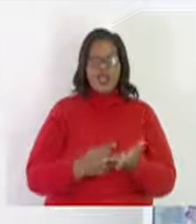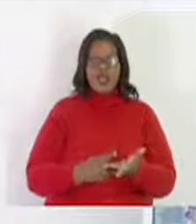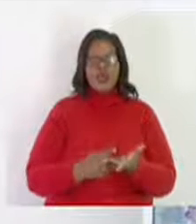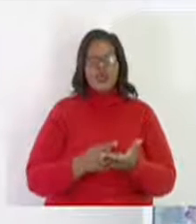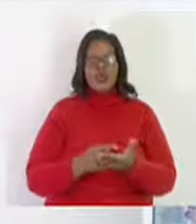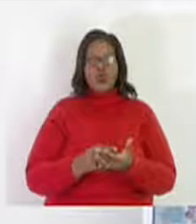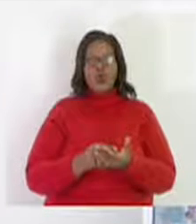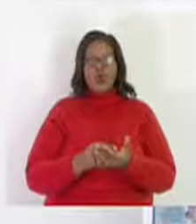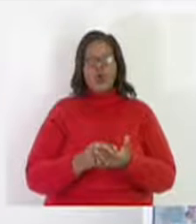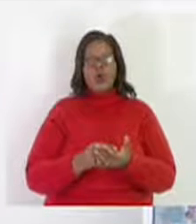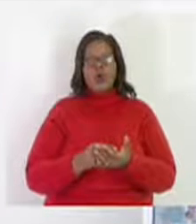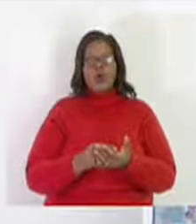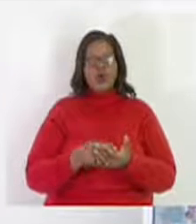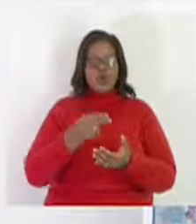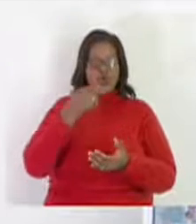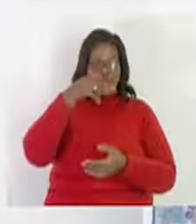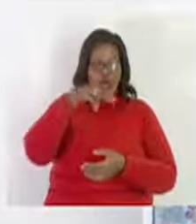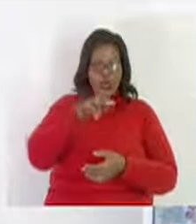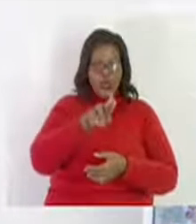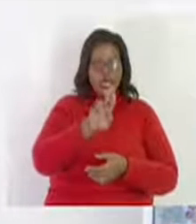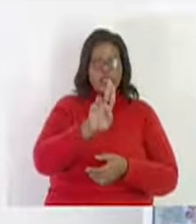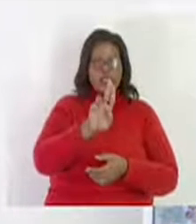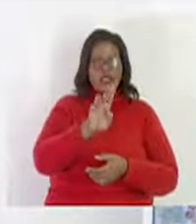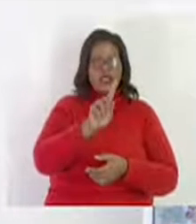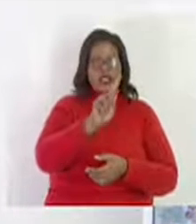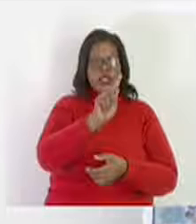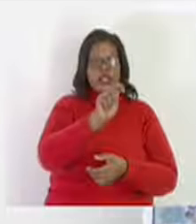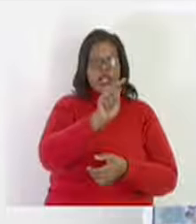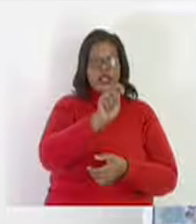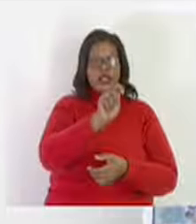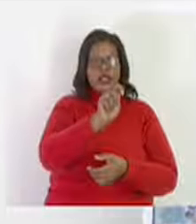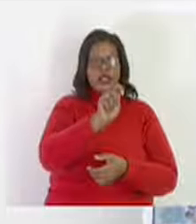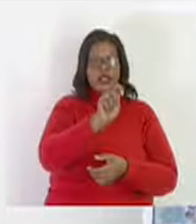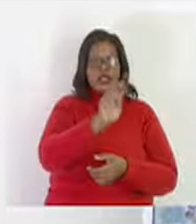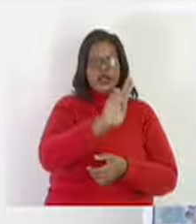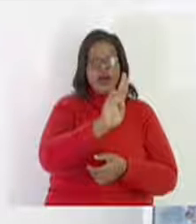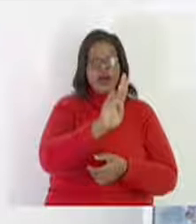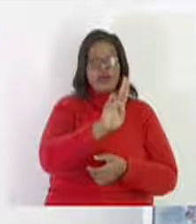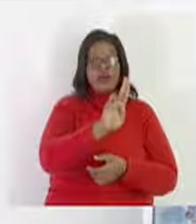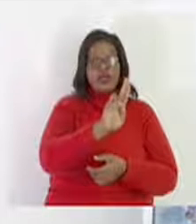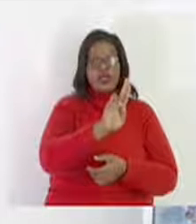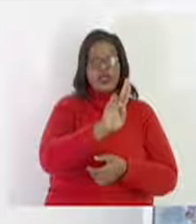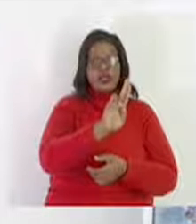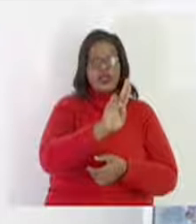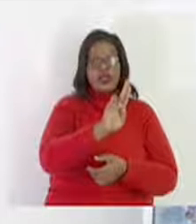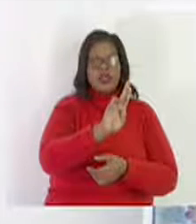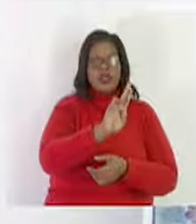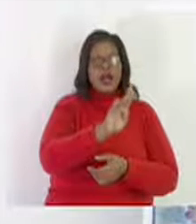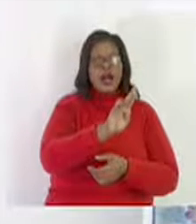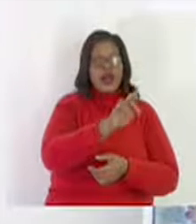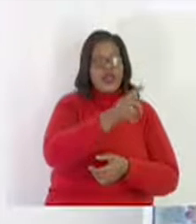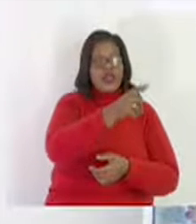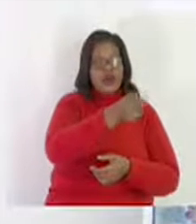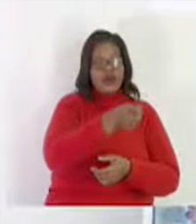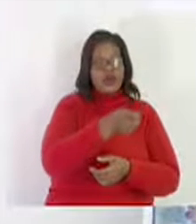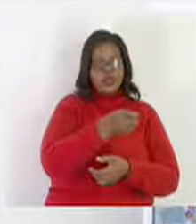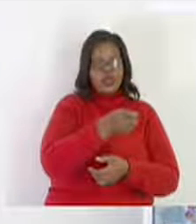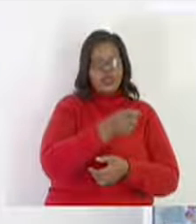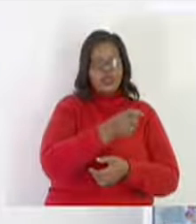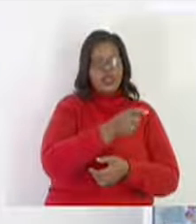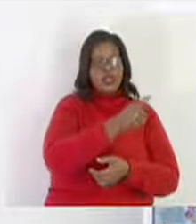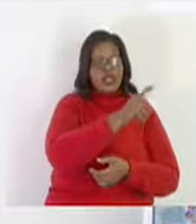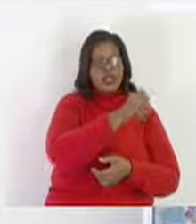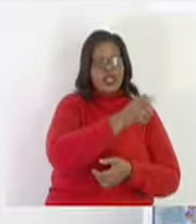The last number is always a unit, a 10, 100, 1,000,